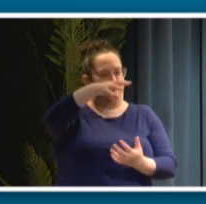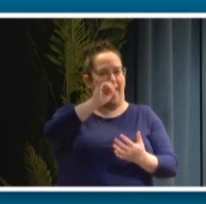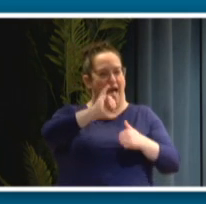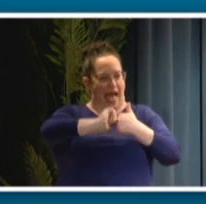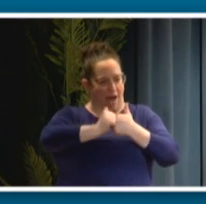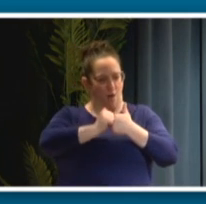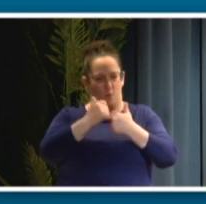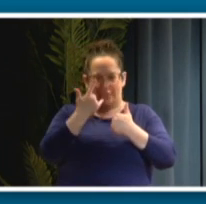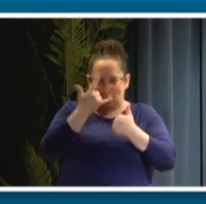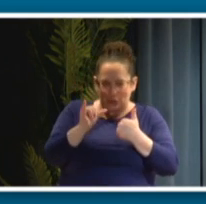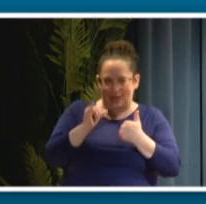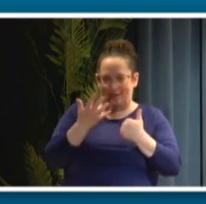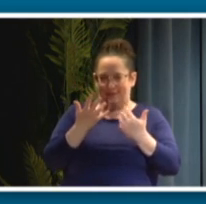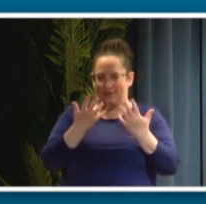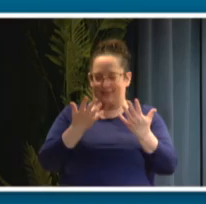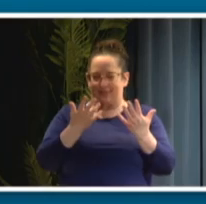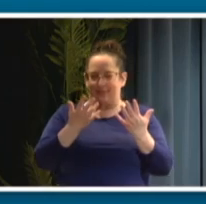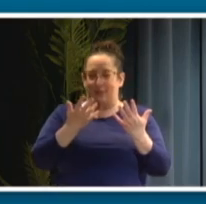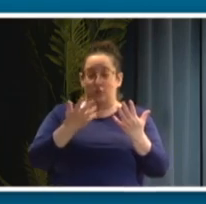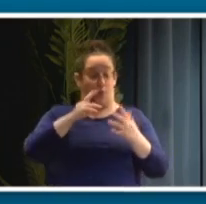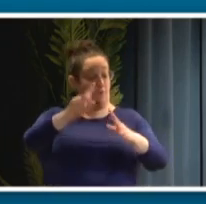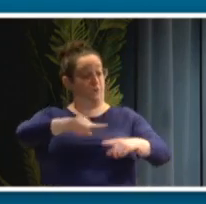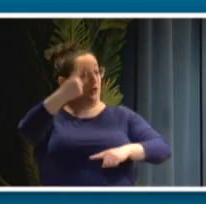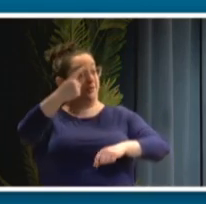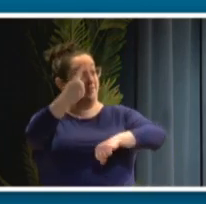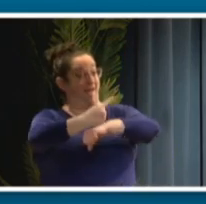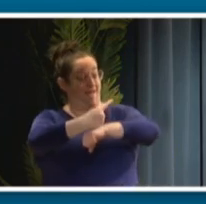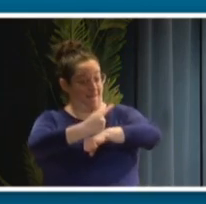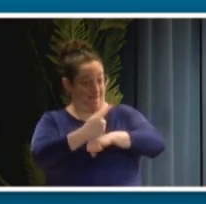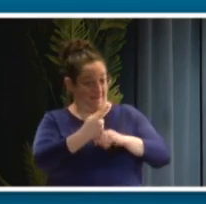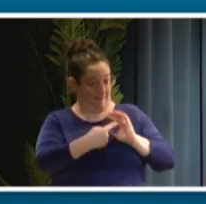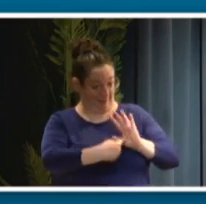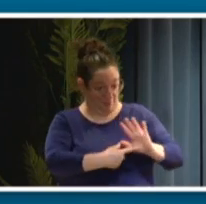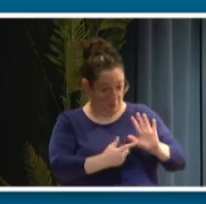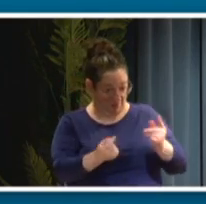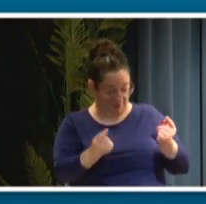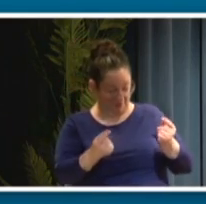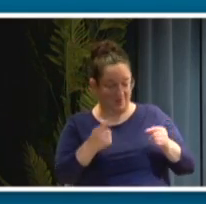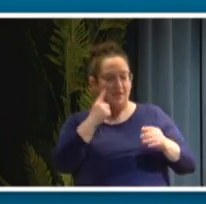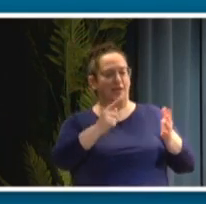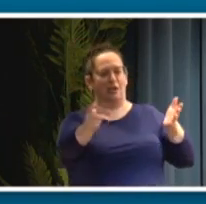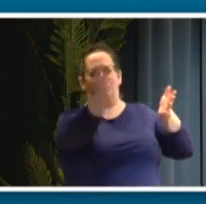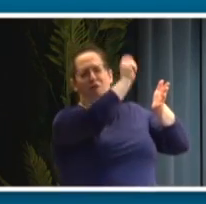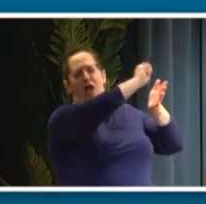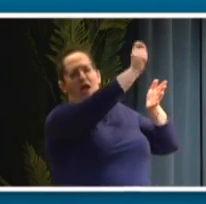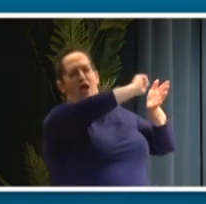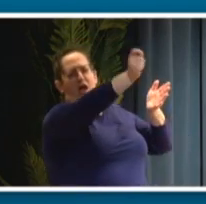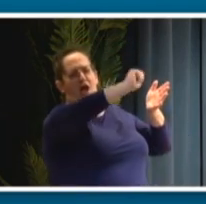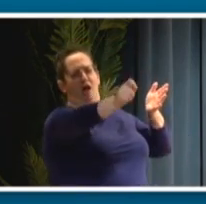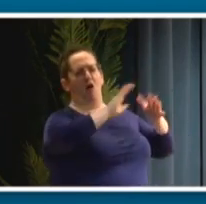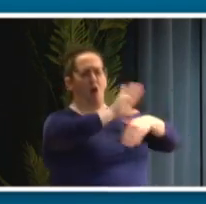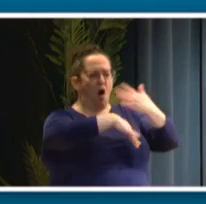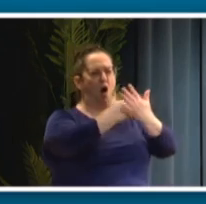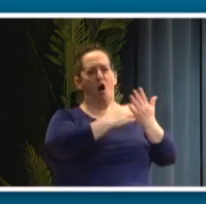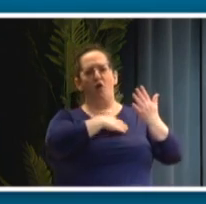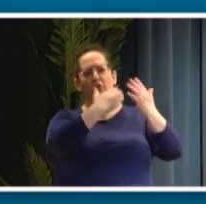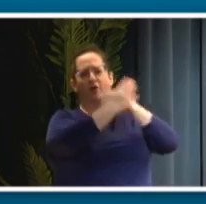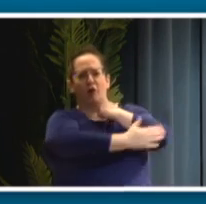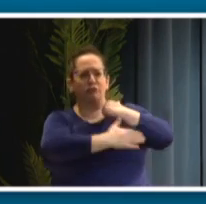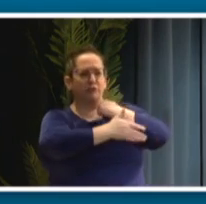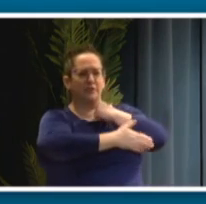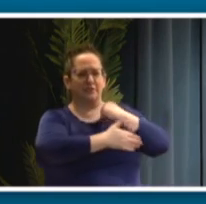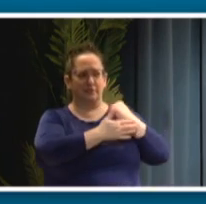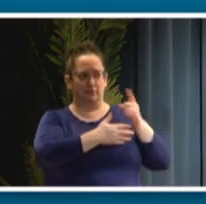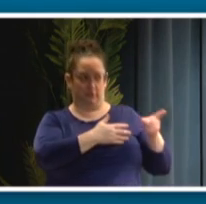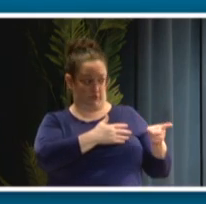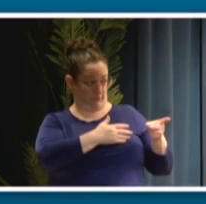world. Right, and so like the first day of class, he writes on the board. You know, first day is like all these countries. He's like, these are all the places I've been. And we like, want to